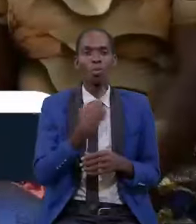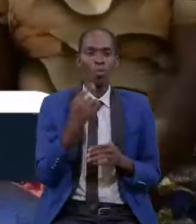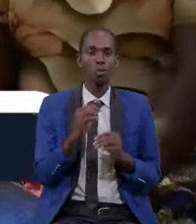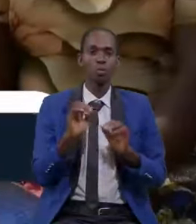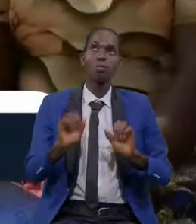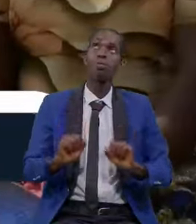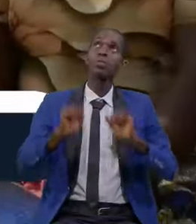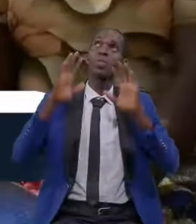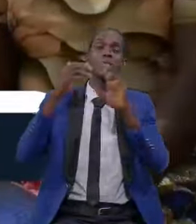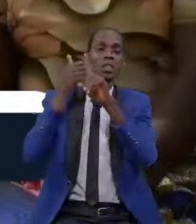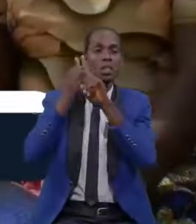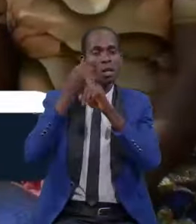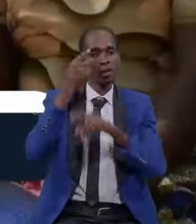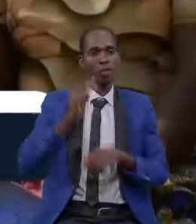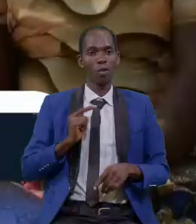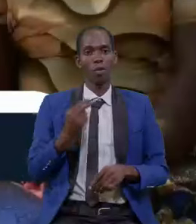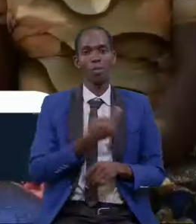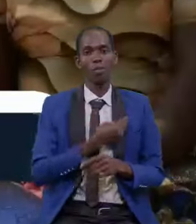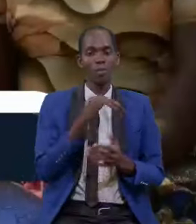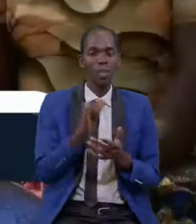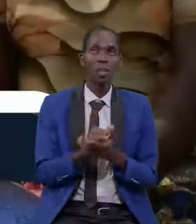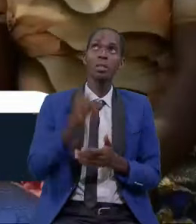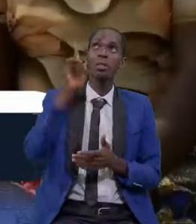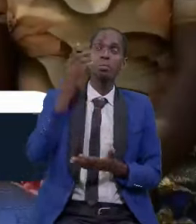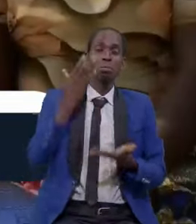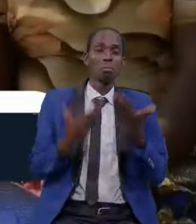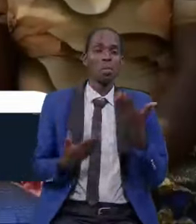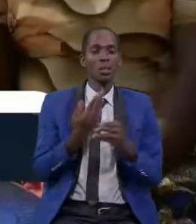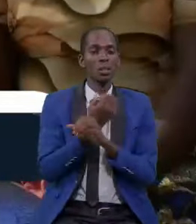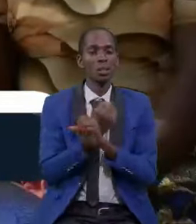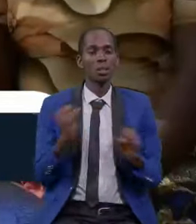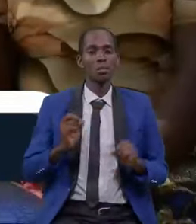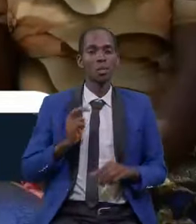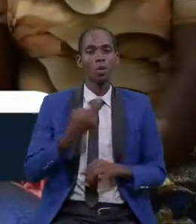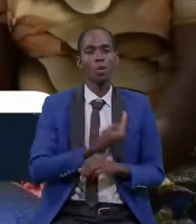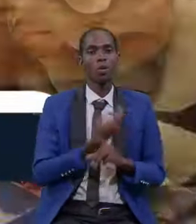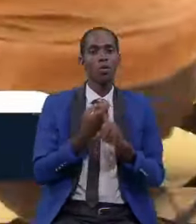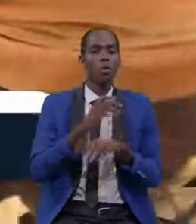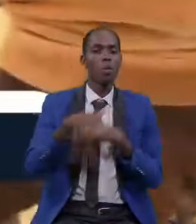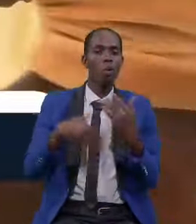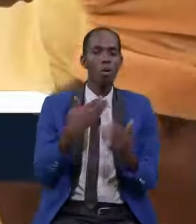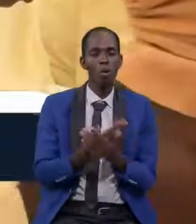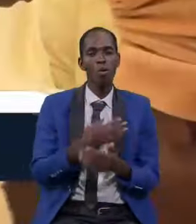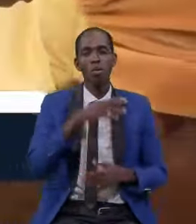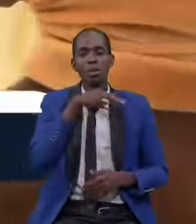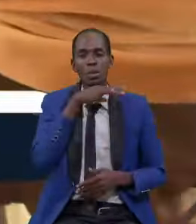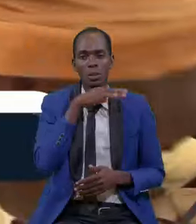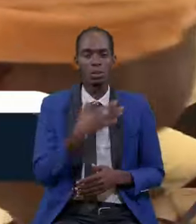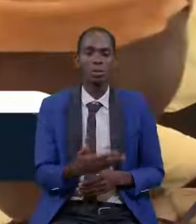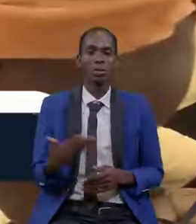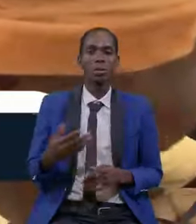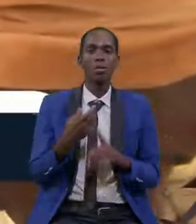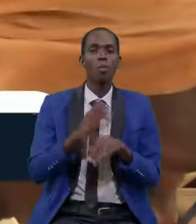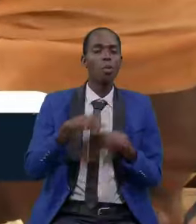us, that he might redeem us from all iniquity. All